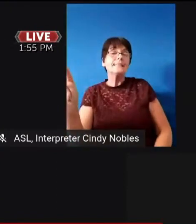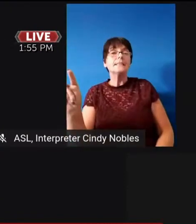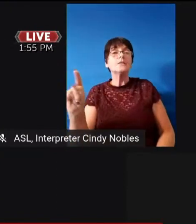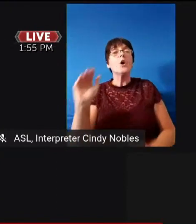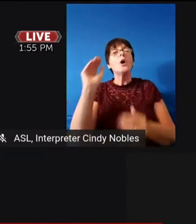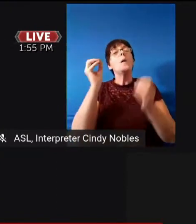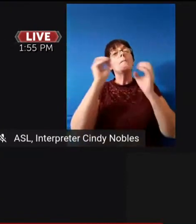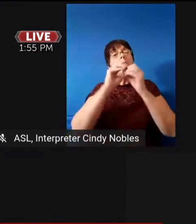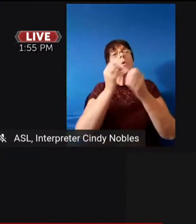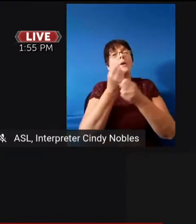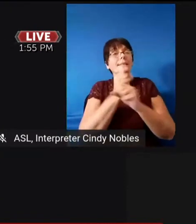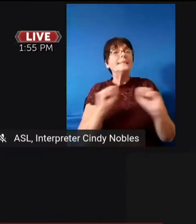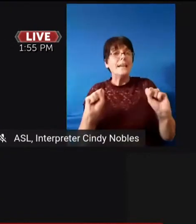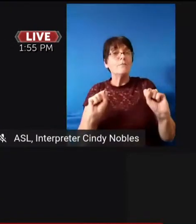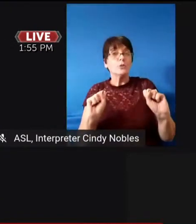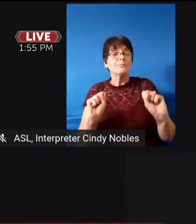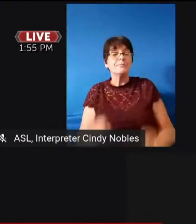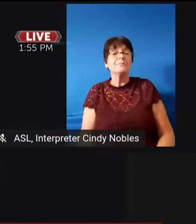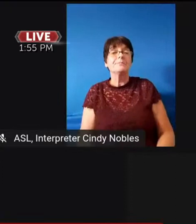safer conditions.